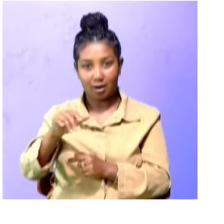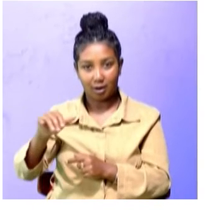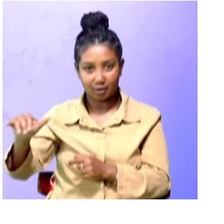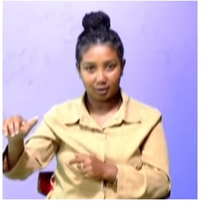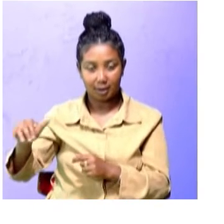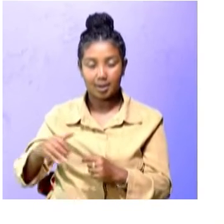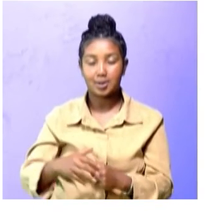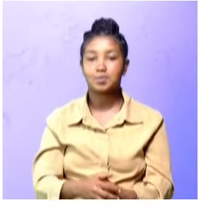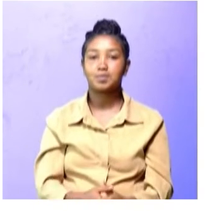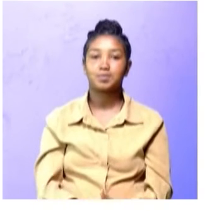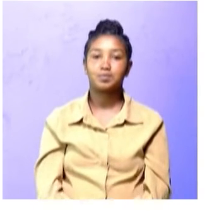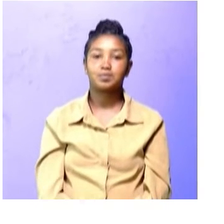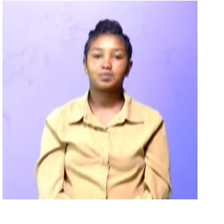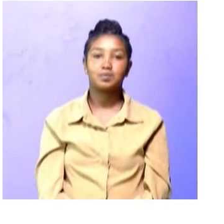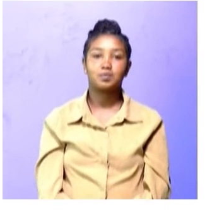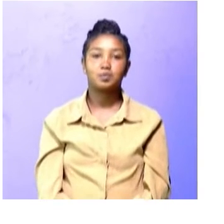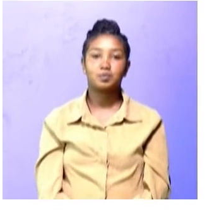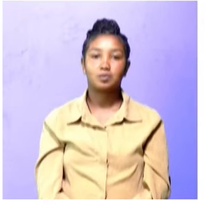New words